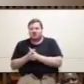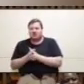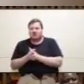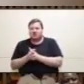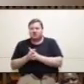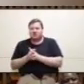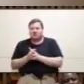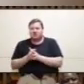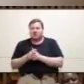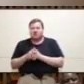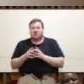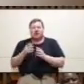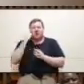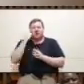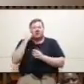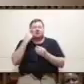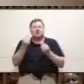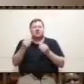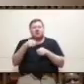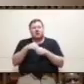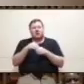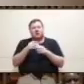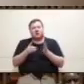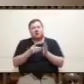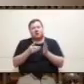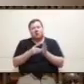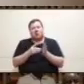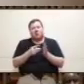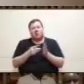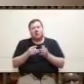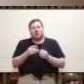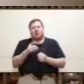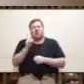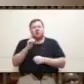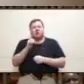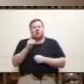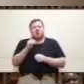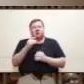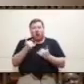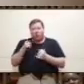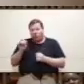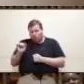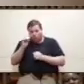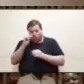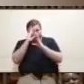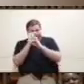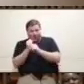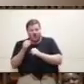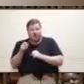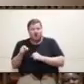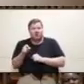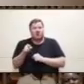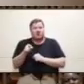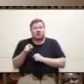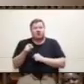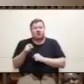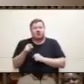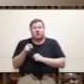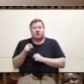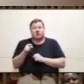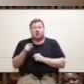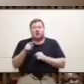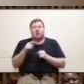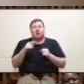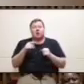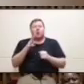your documents over there. But however, the one that you're talking about, perhaps it's on the water indigent support